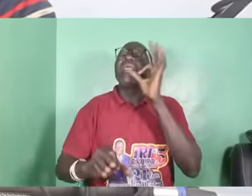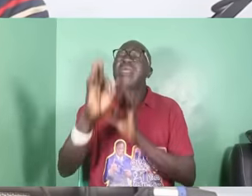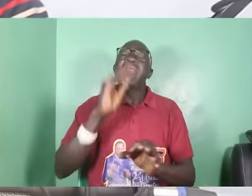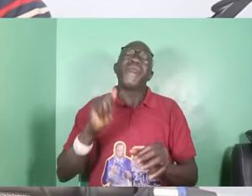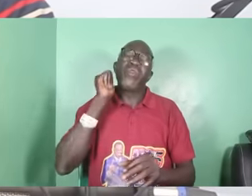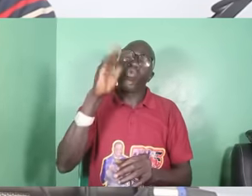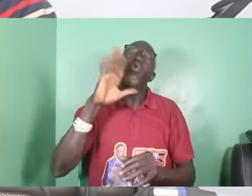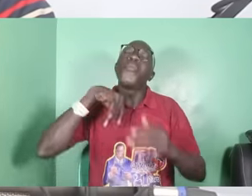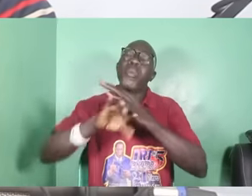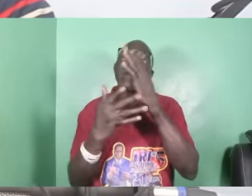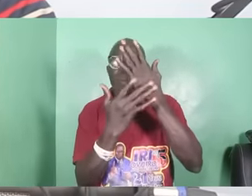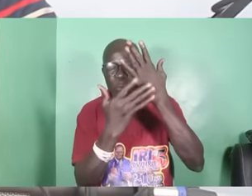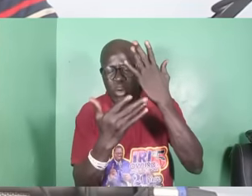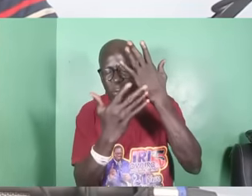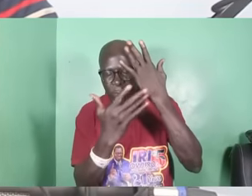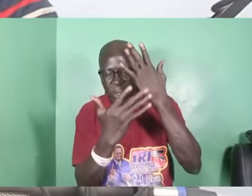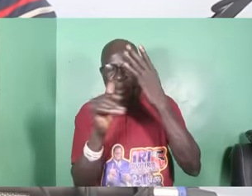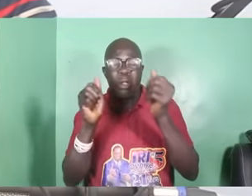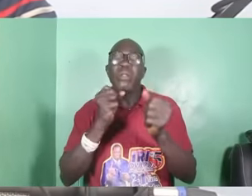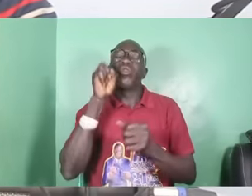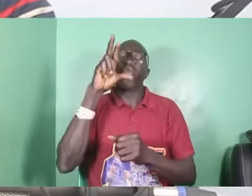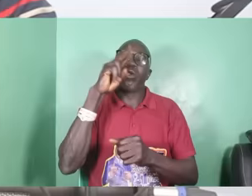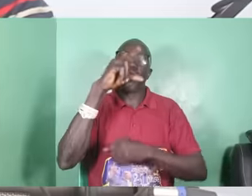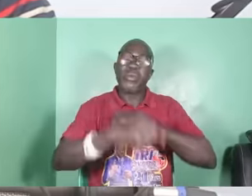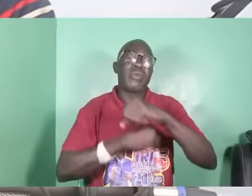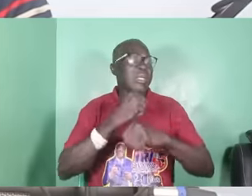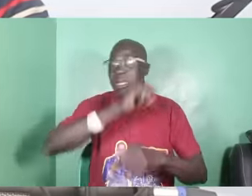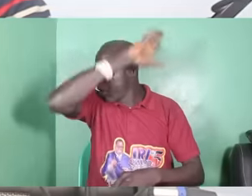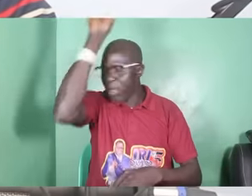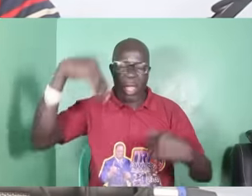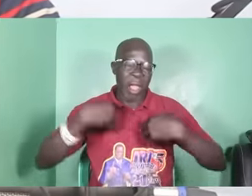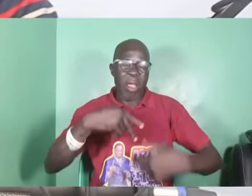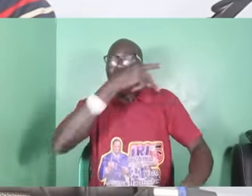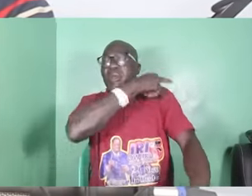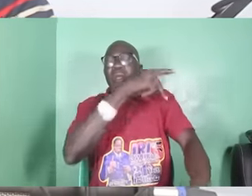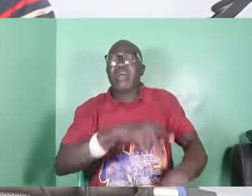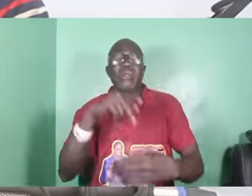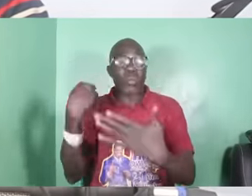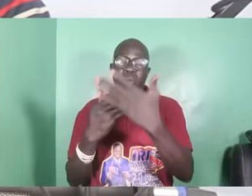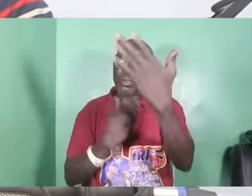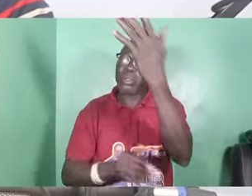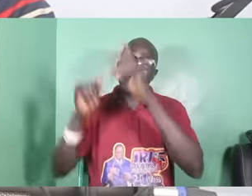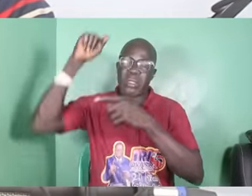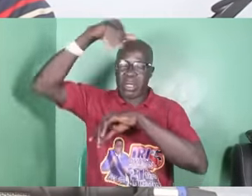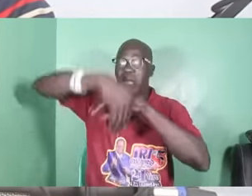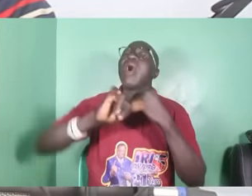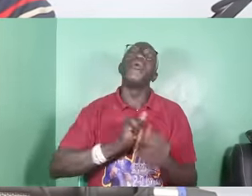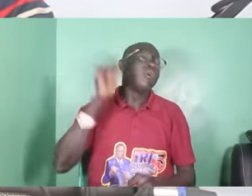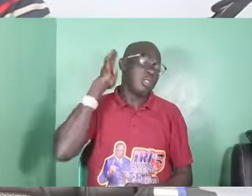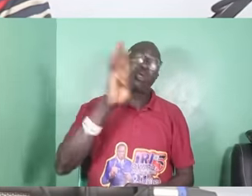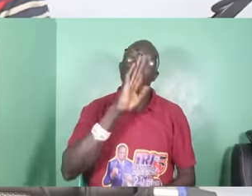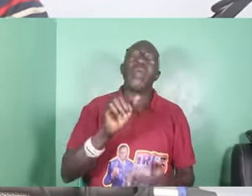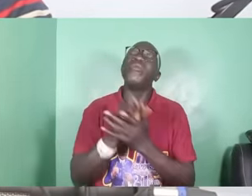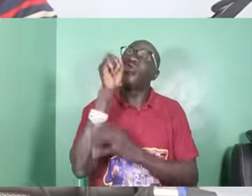The issue of blood that a woman will be for 12 years. You can never conceive for money tonight. Yes. How will she be pregnant?